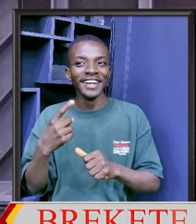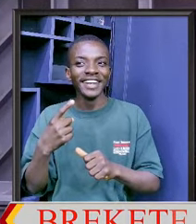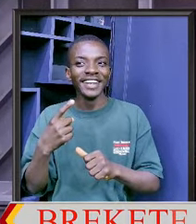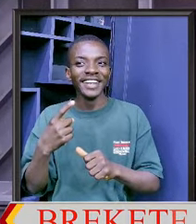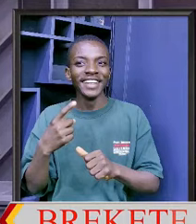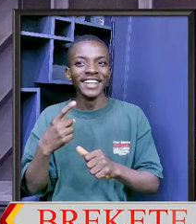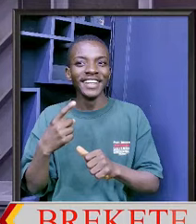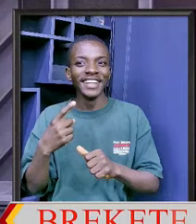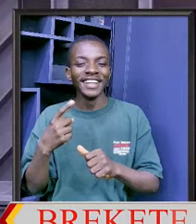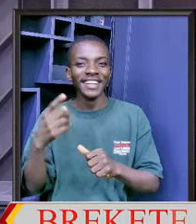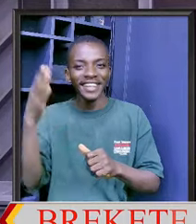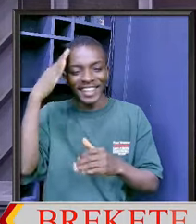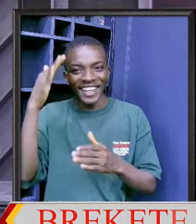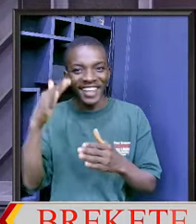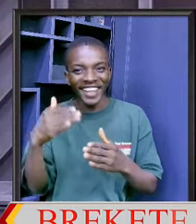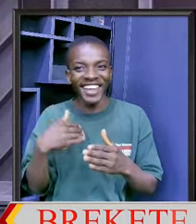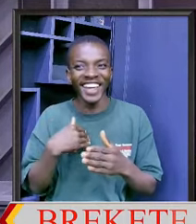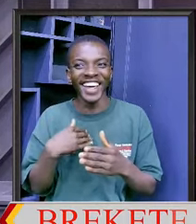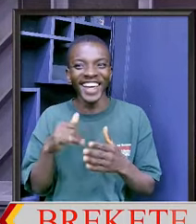That area one, me I know I'm going.